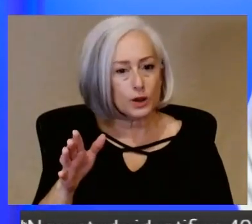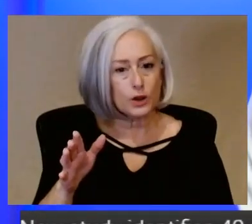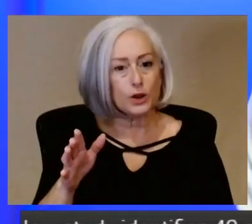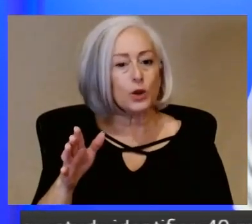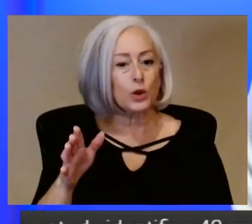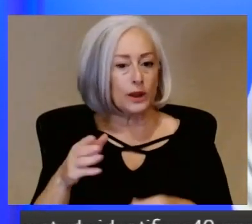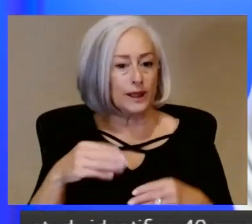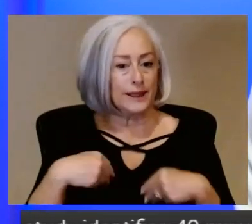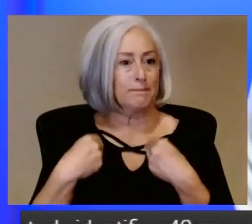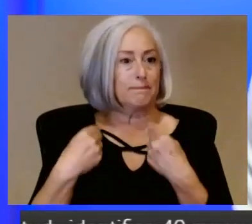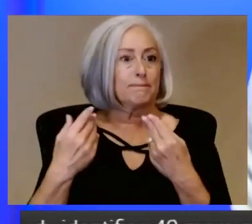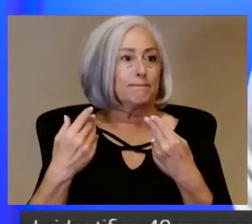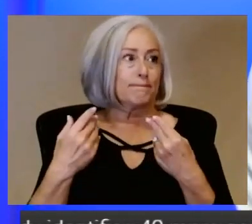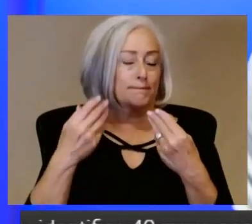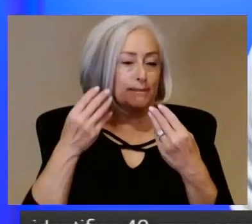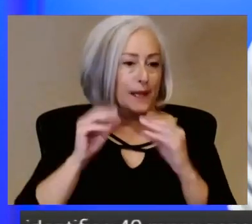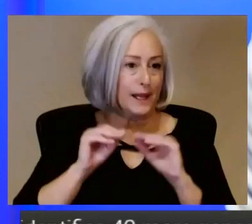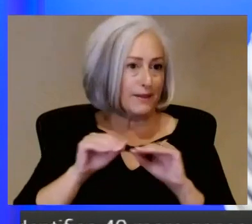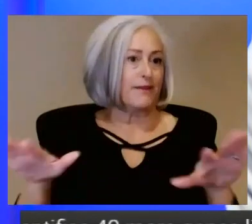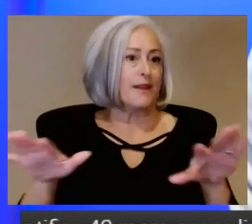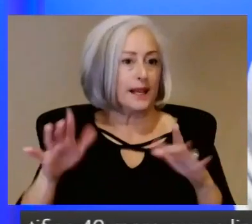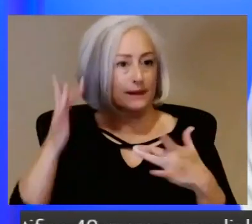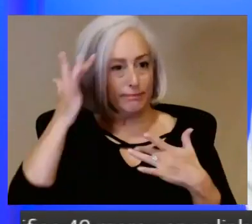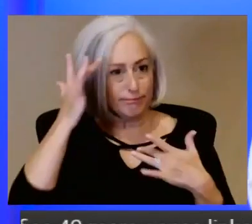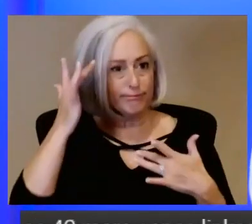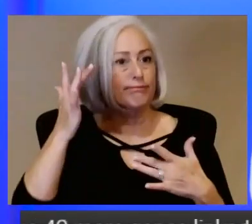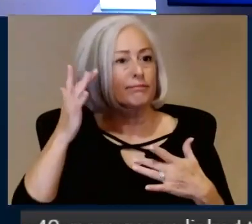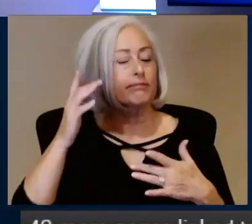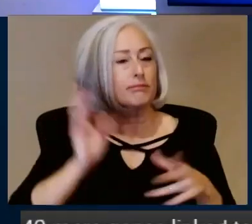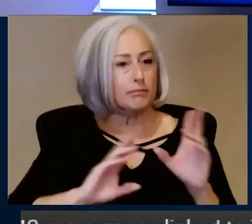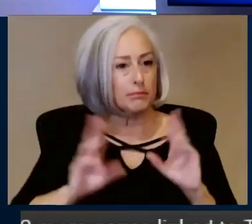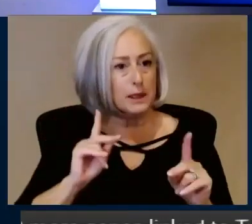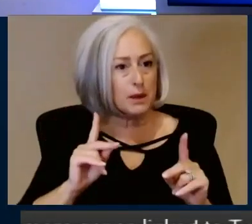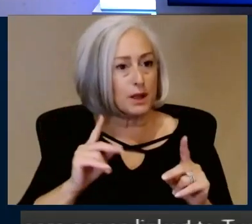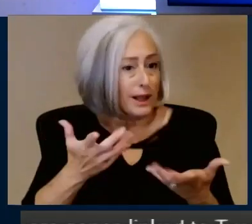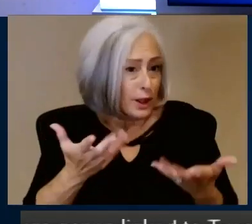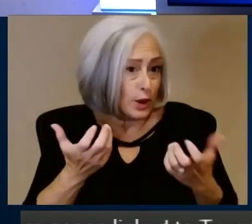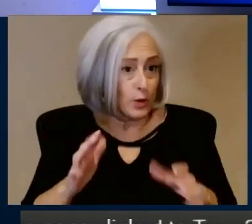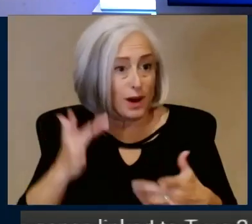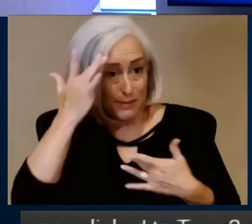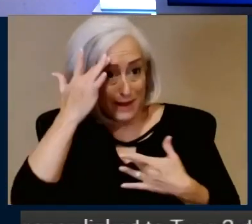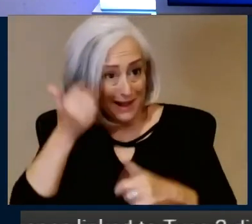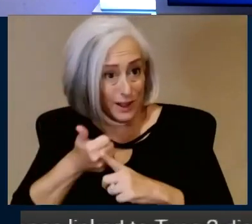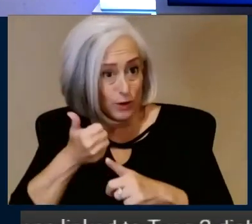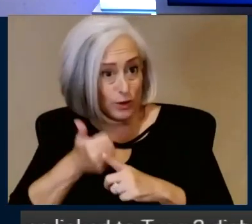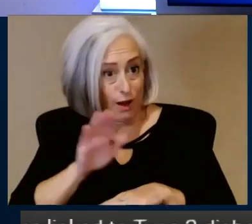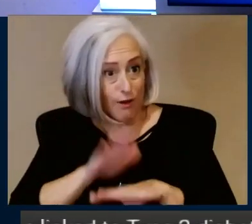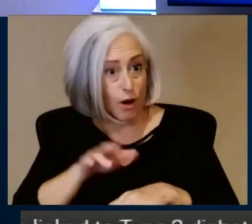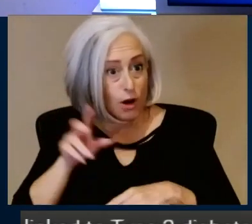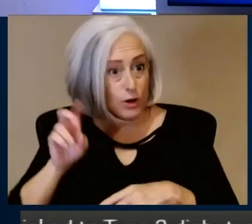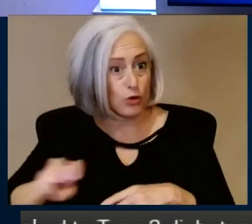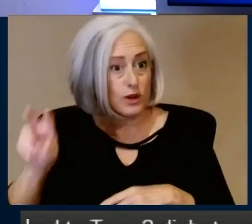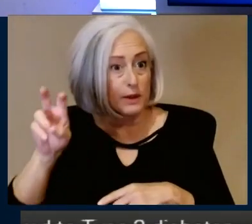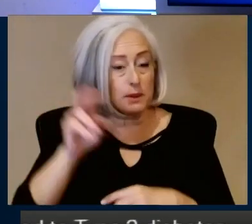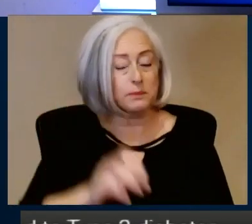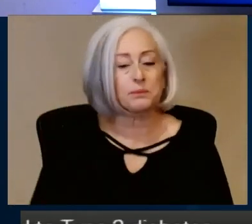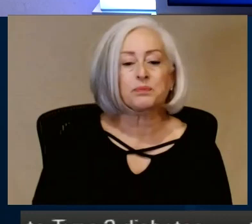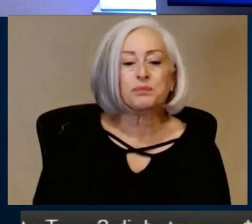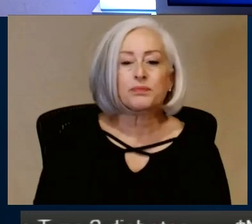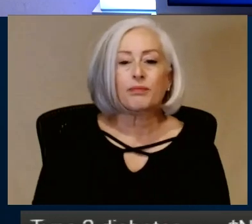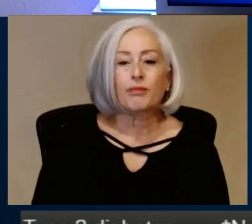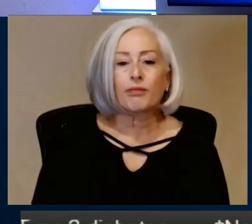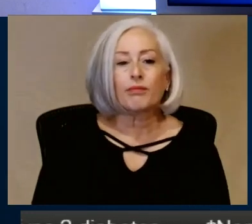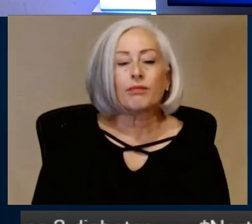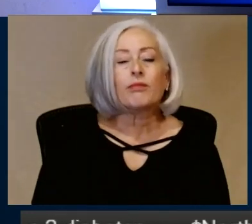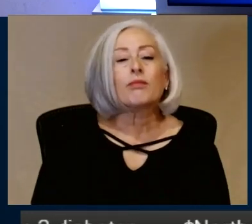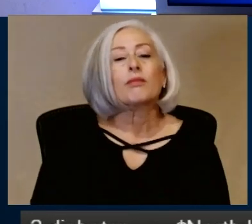if you're visiting them, and you don't want to be sick on your trip either. Dr. Schmidtke, Philadelphia reinstating a mask mandate in schools. We know schools just